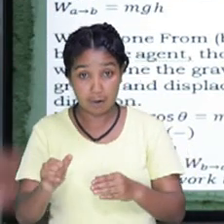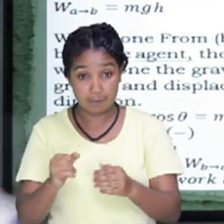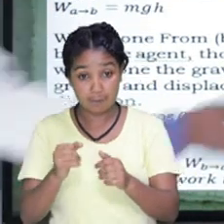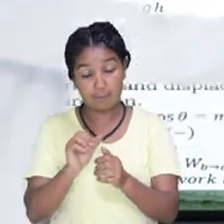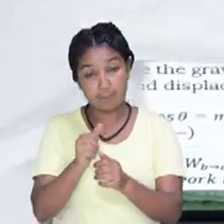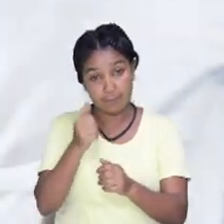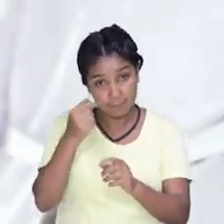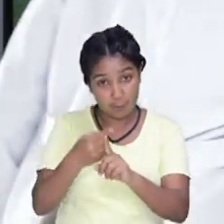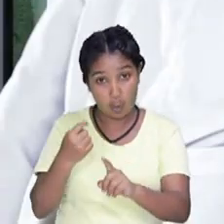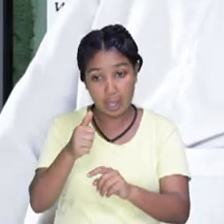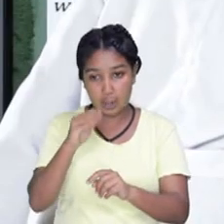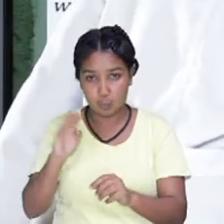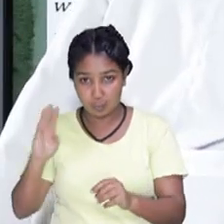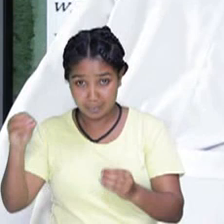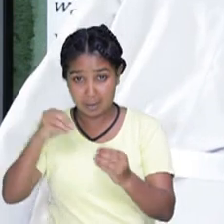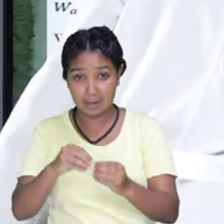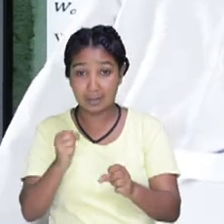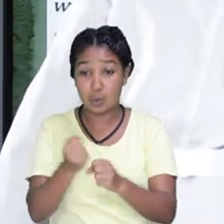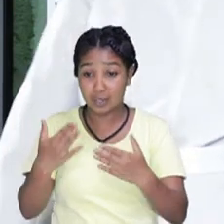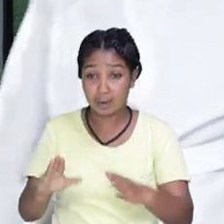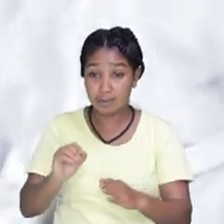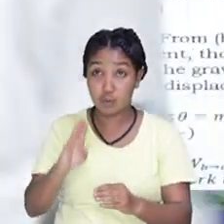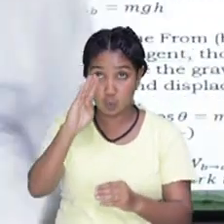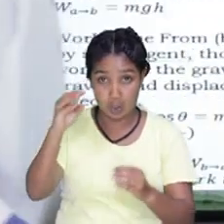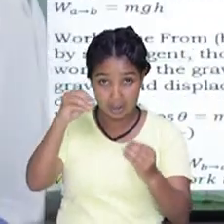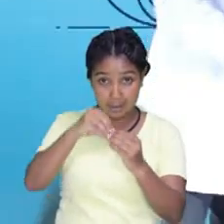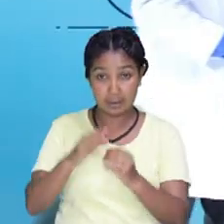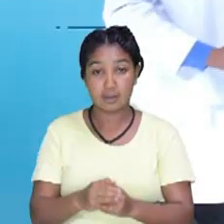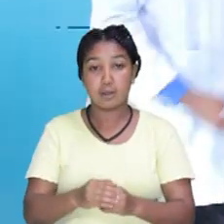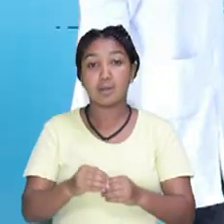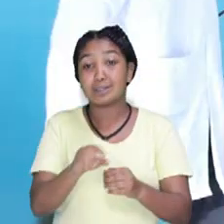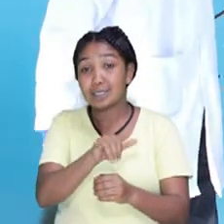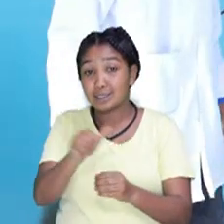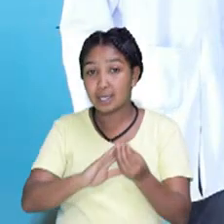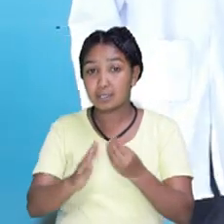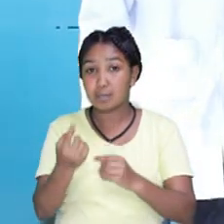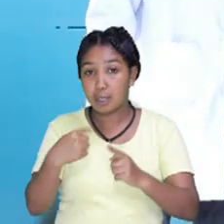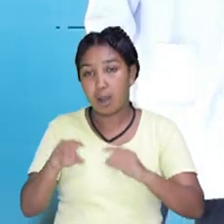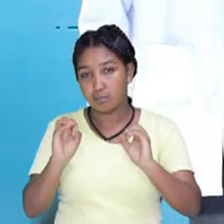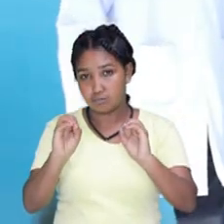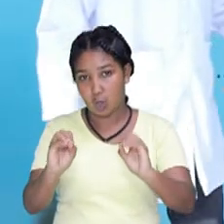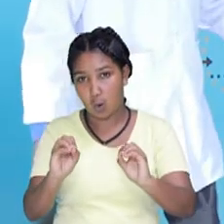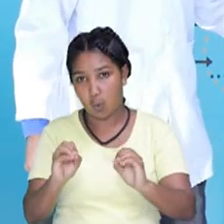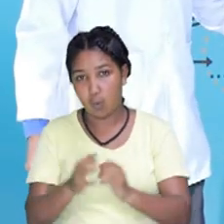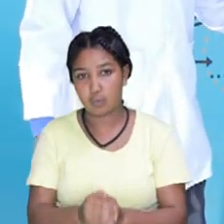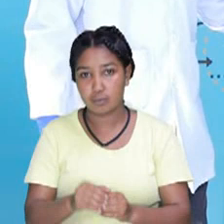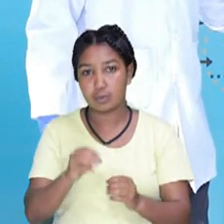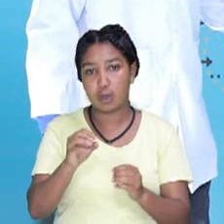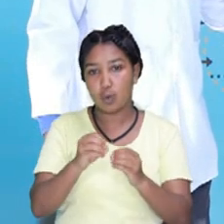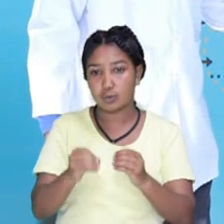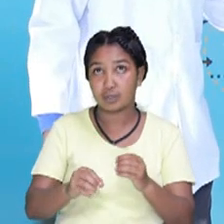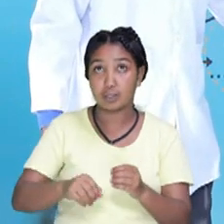from A to B plus the work done from B to A for such cases becomes 0. As the object is